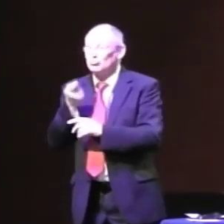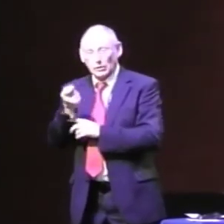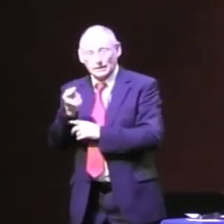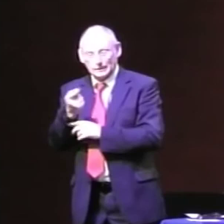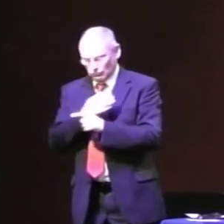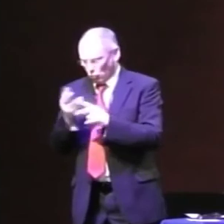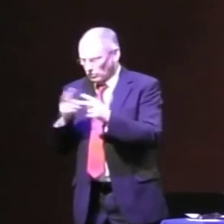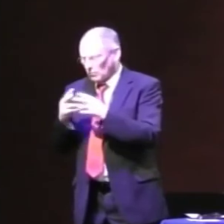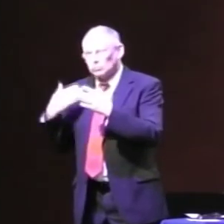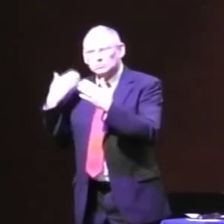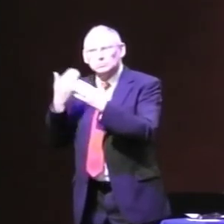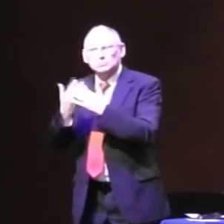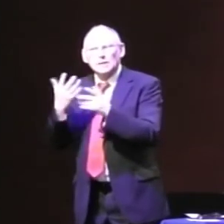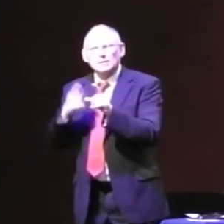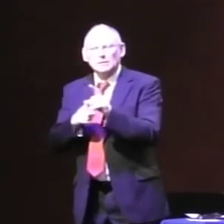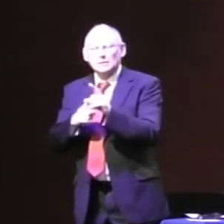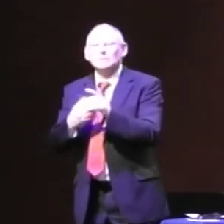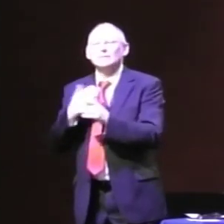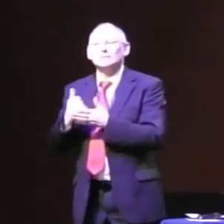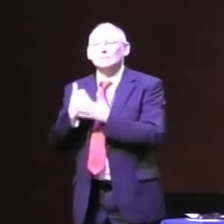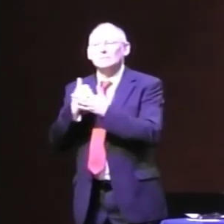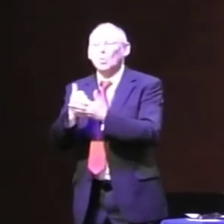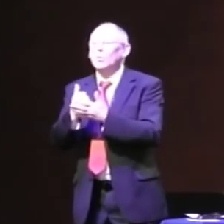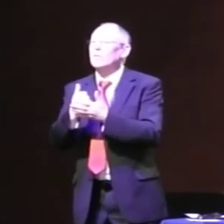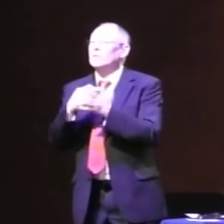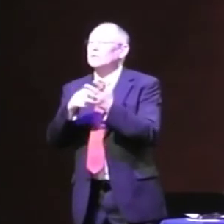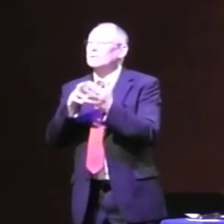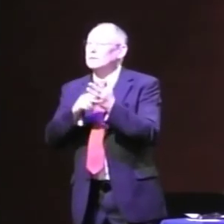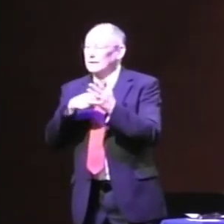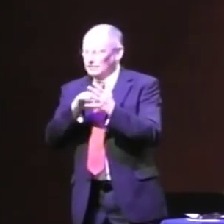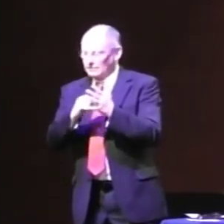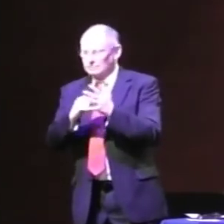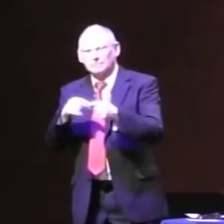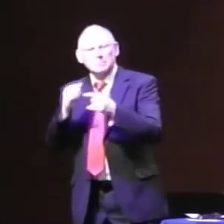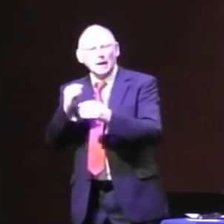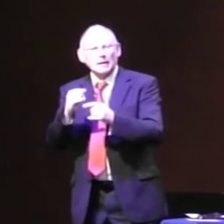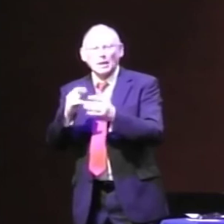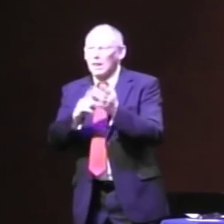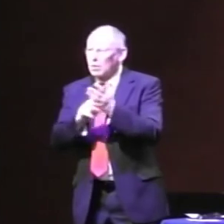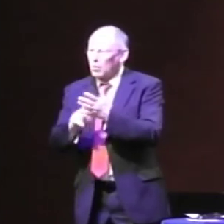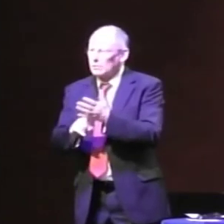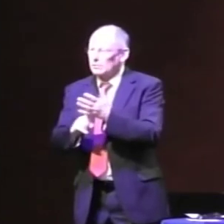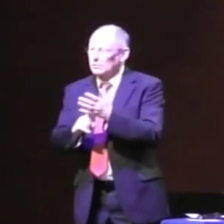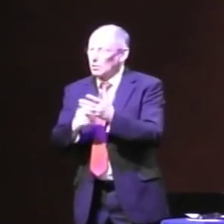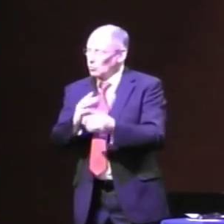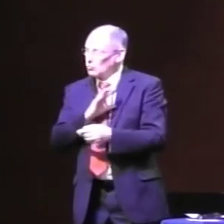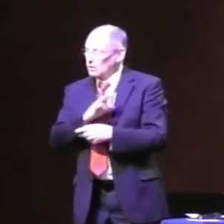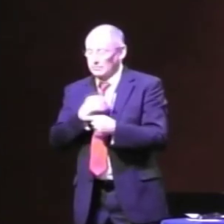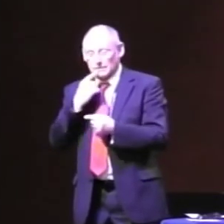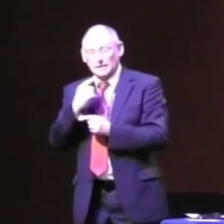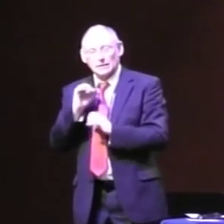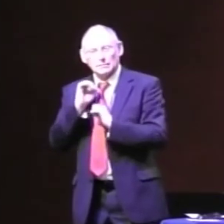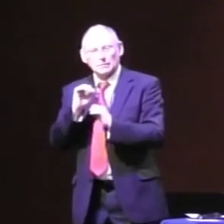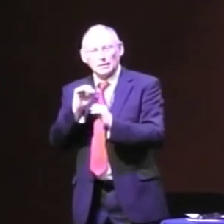doubled in the last 10 years, we need support for tenants against bad landlords, and given what we've heard already in this hall,